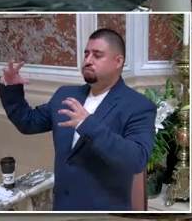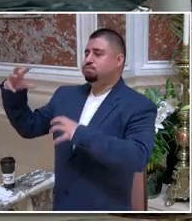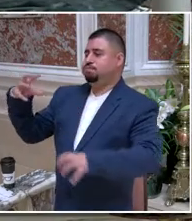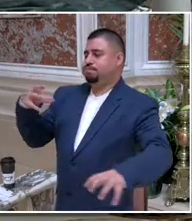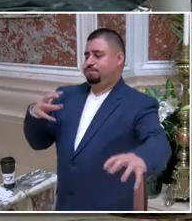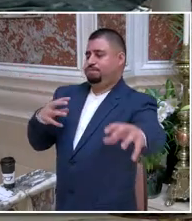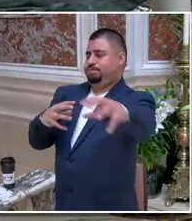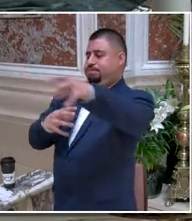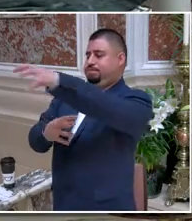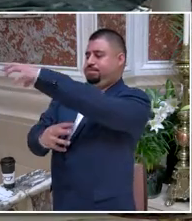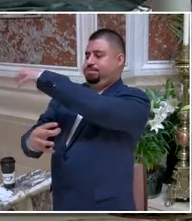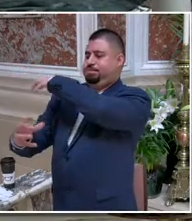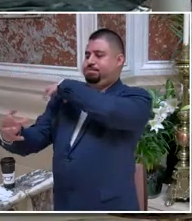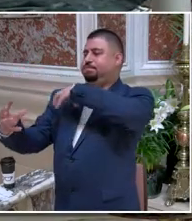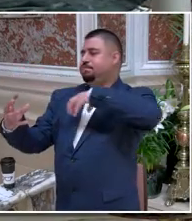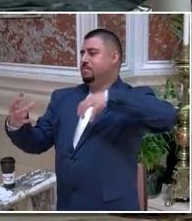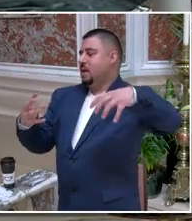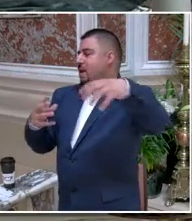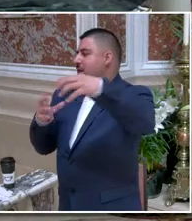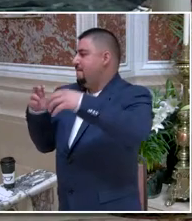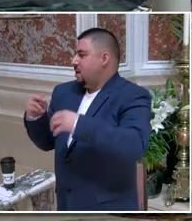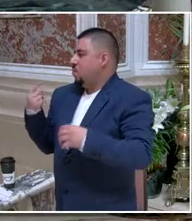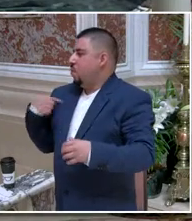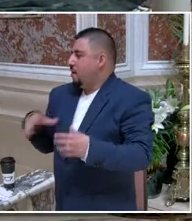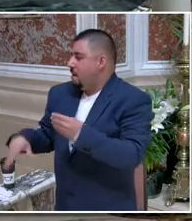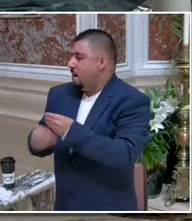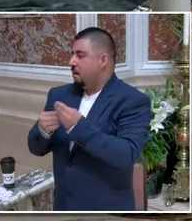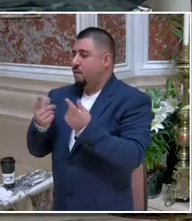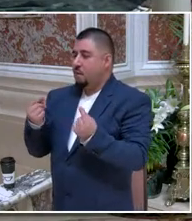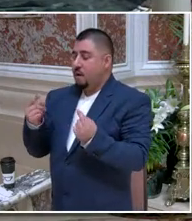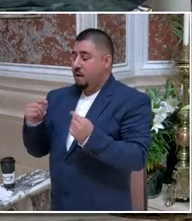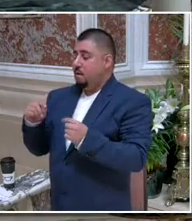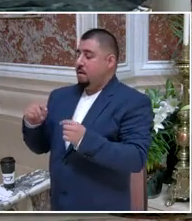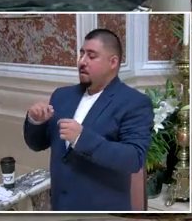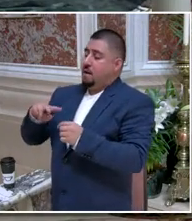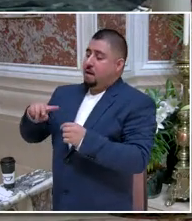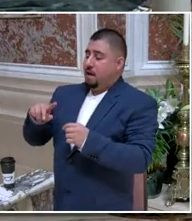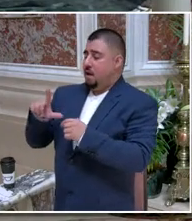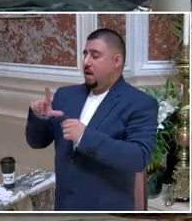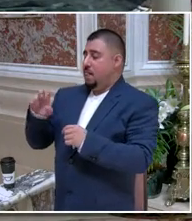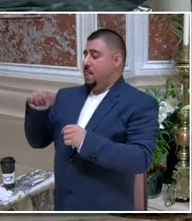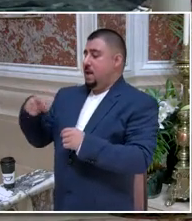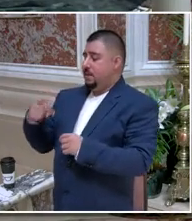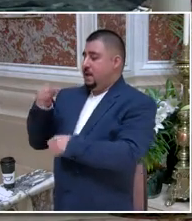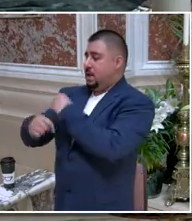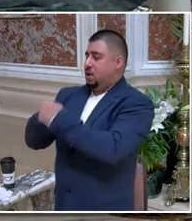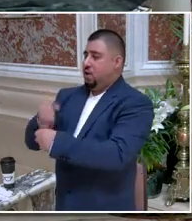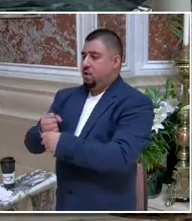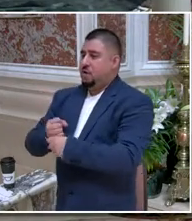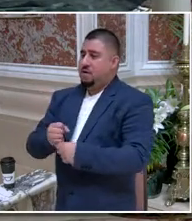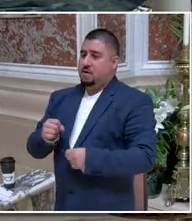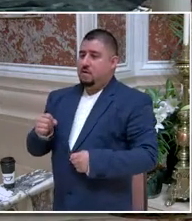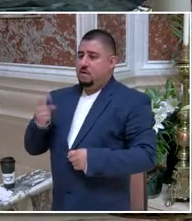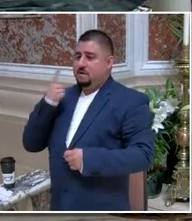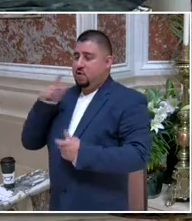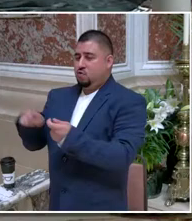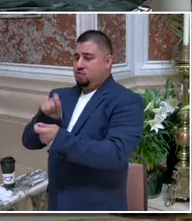occasionally, we even add a leap second or two for greater precision.